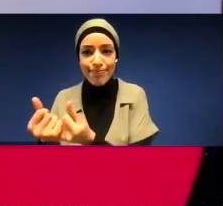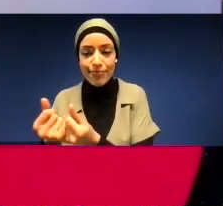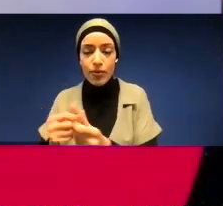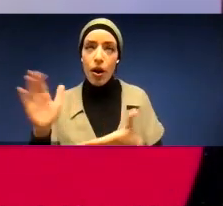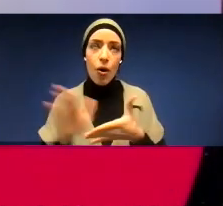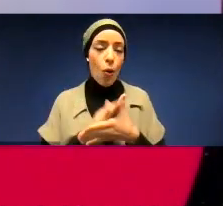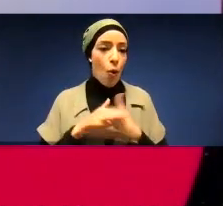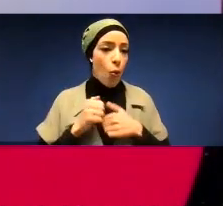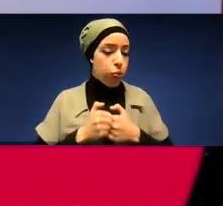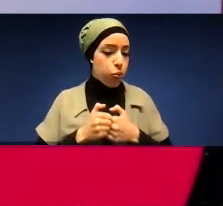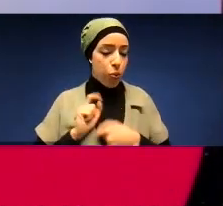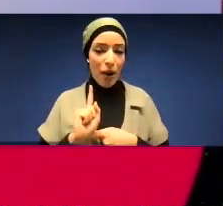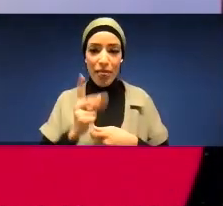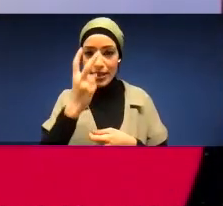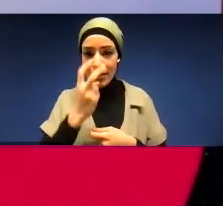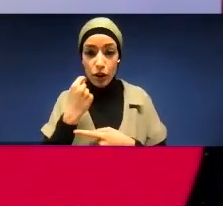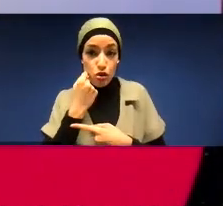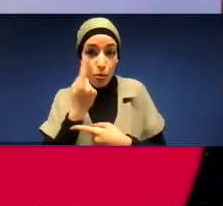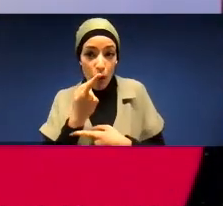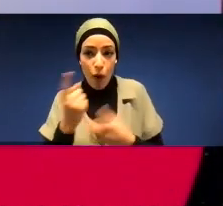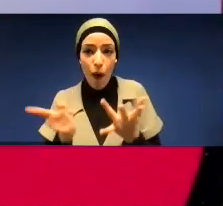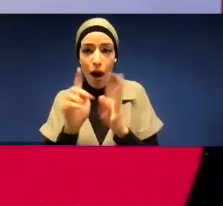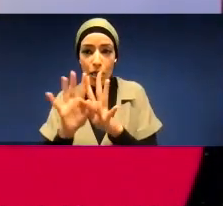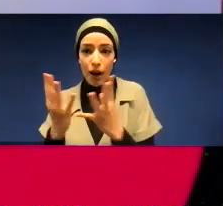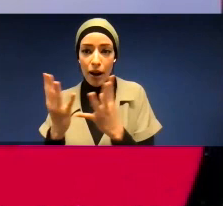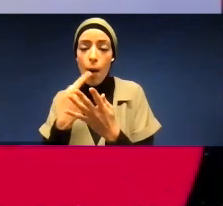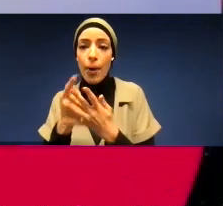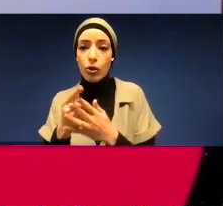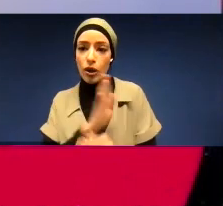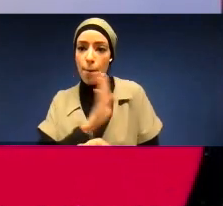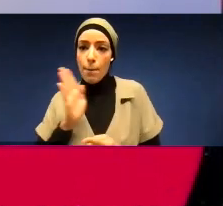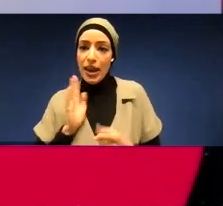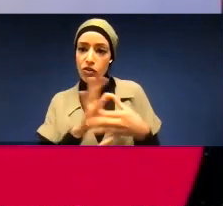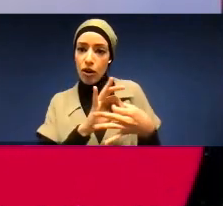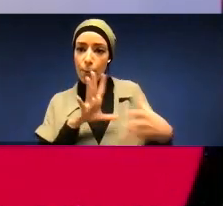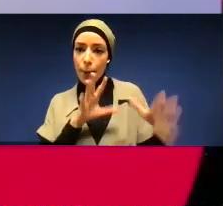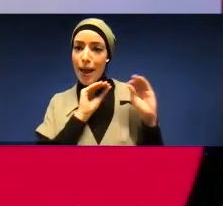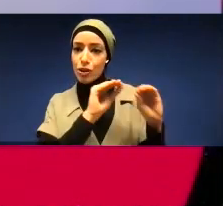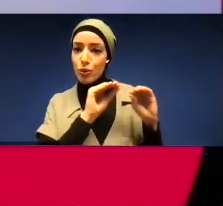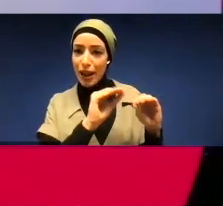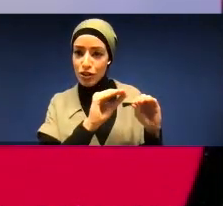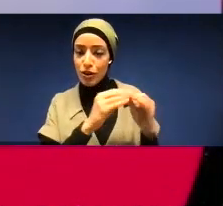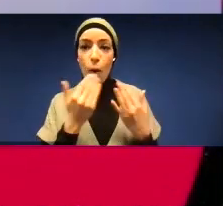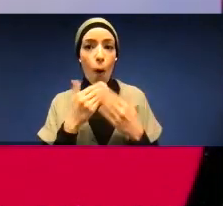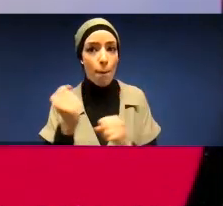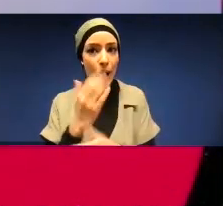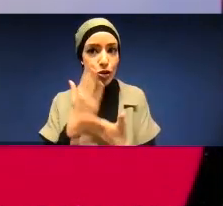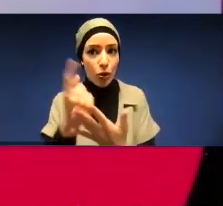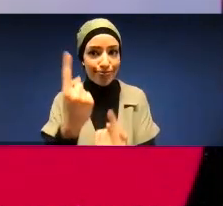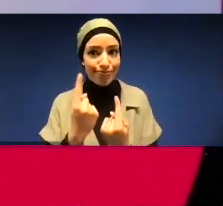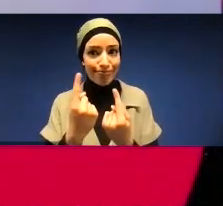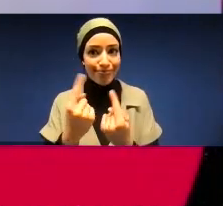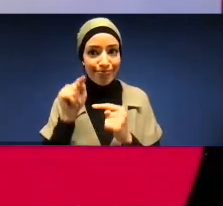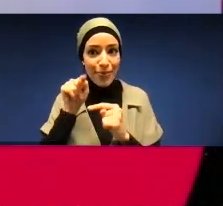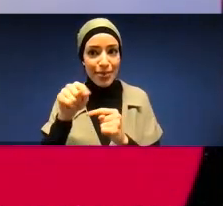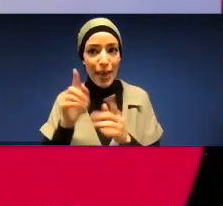And tomorrow I'll be on a panel about demilitarizing education, so make sure to come to that one. But I think now we can go ahead